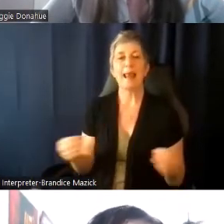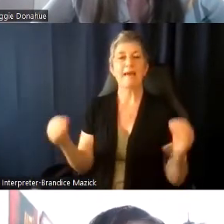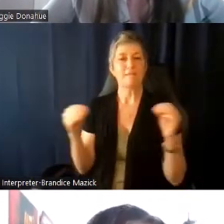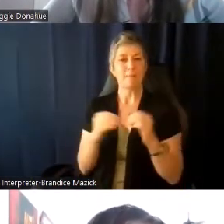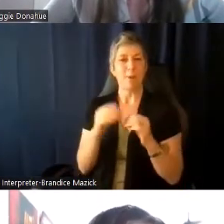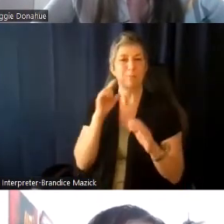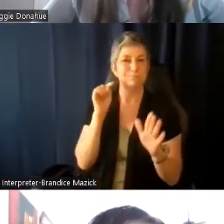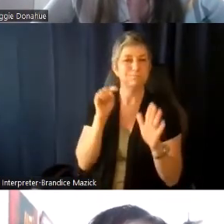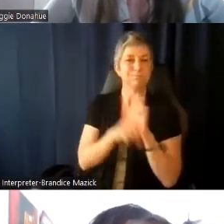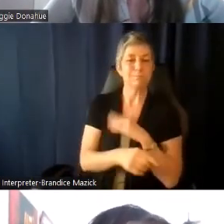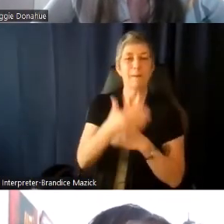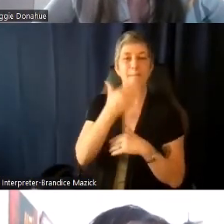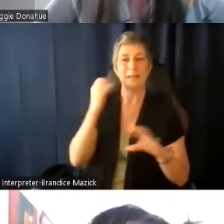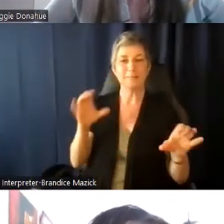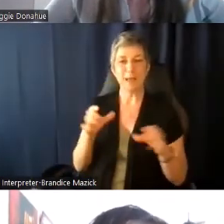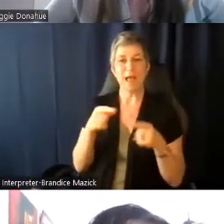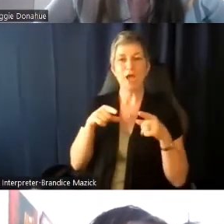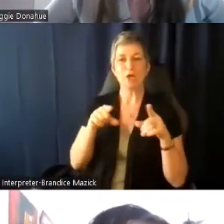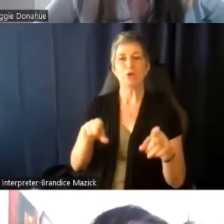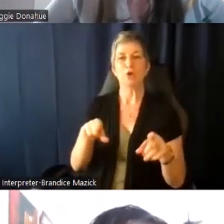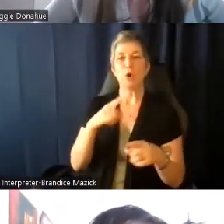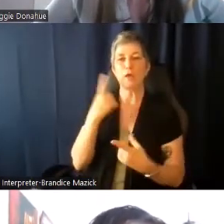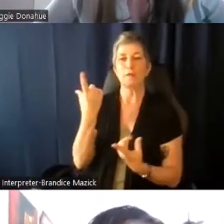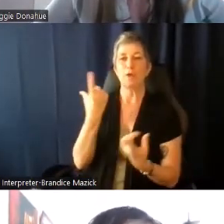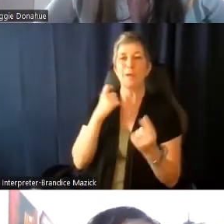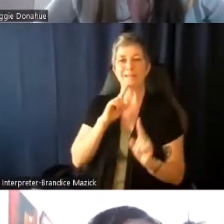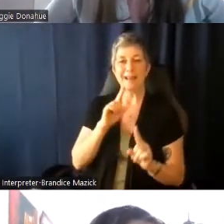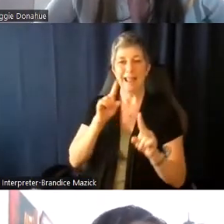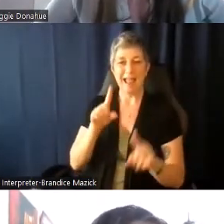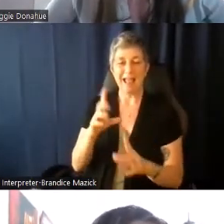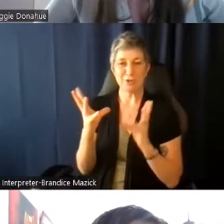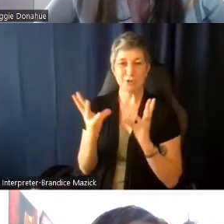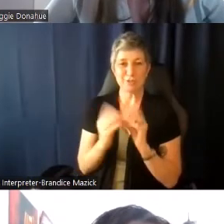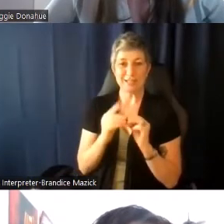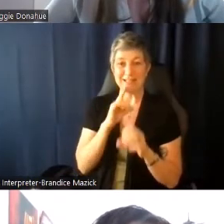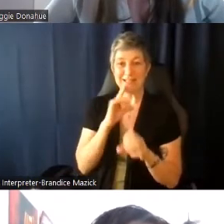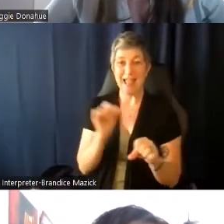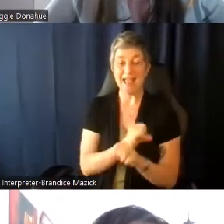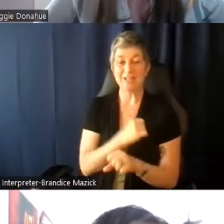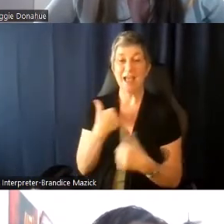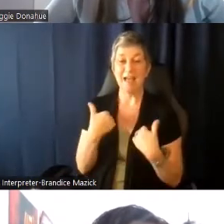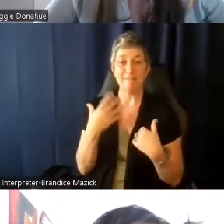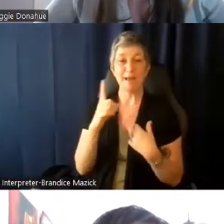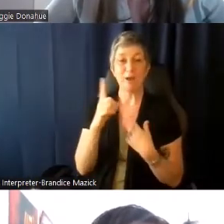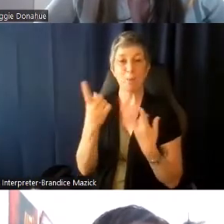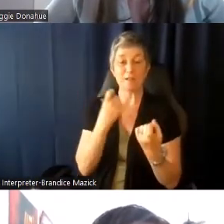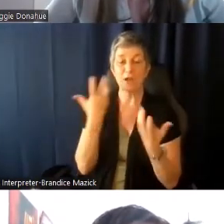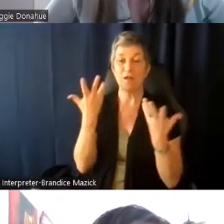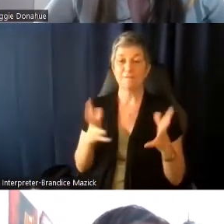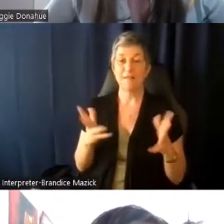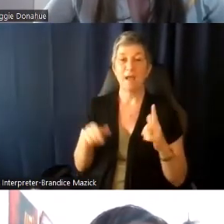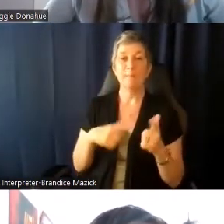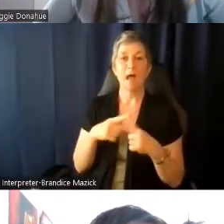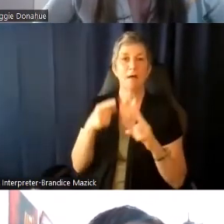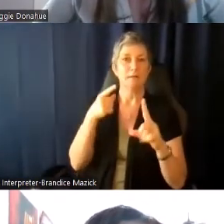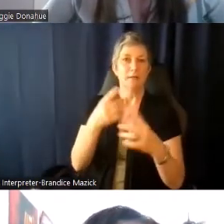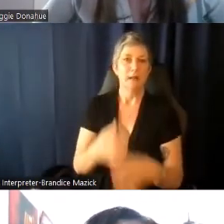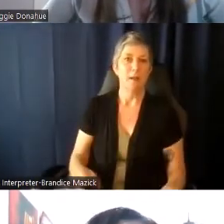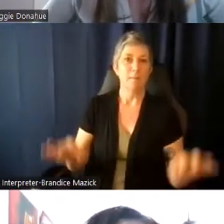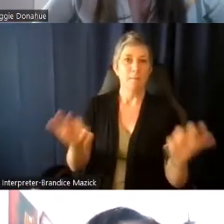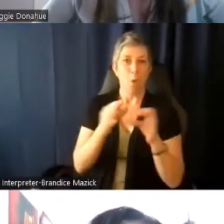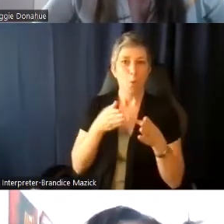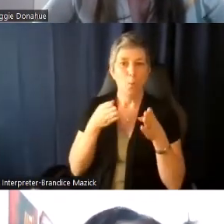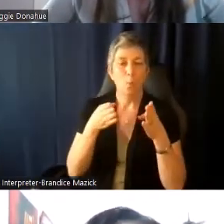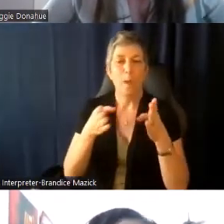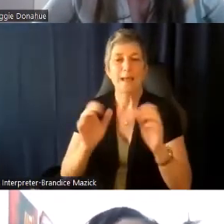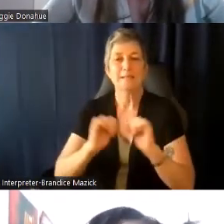sort of best practices during the Q&A session. And there actually have been questions already about the very point you raised, which is sort of